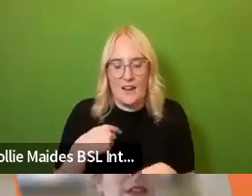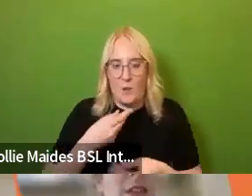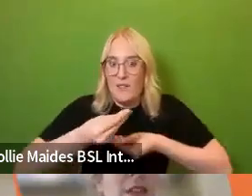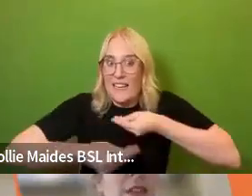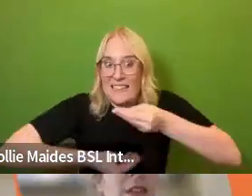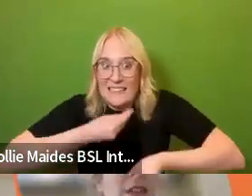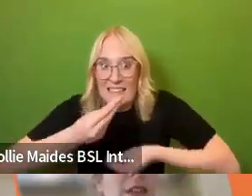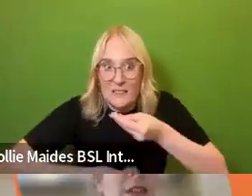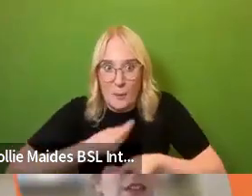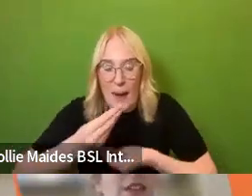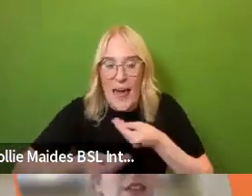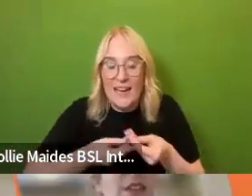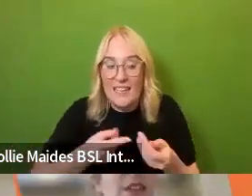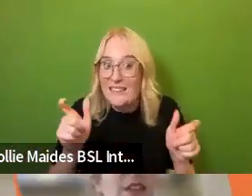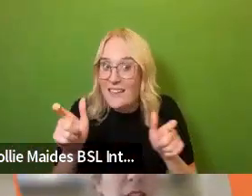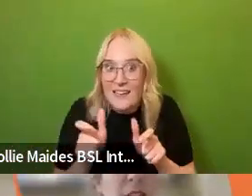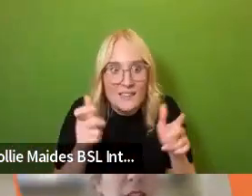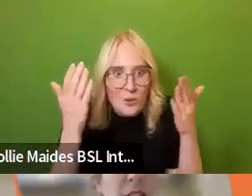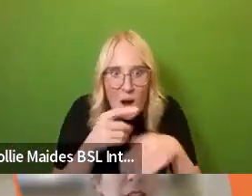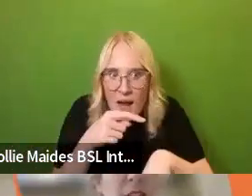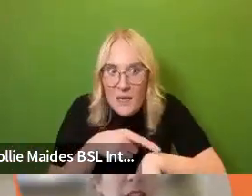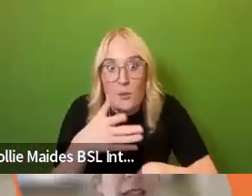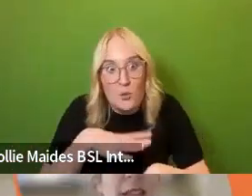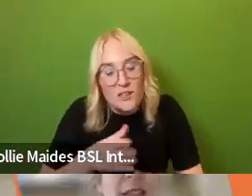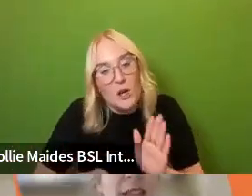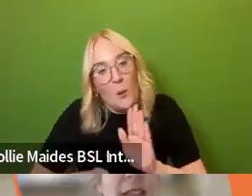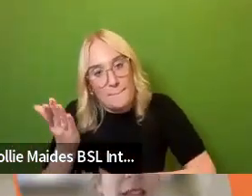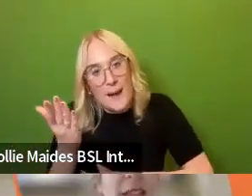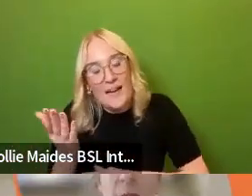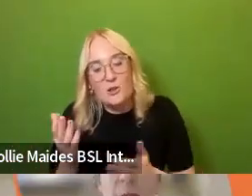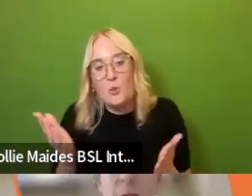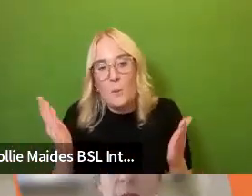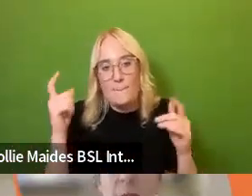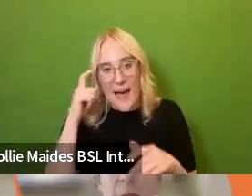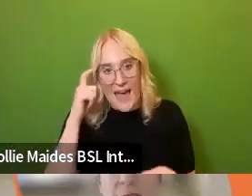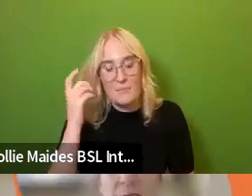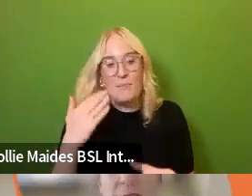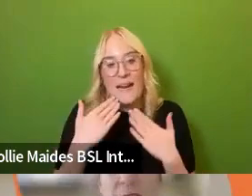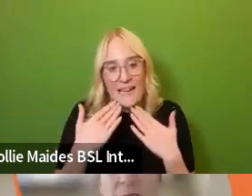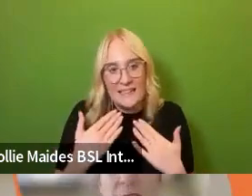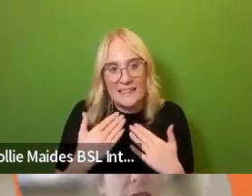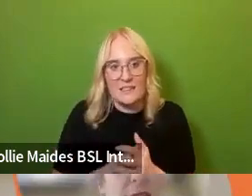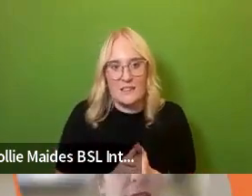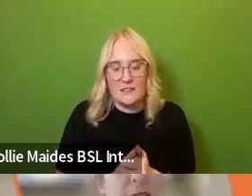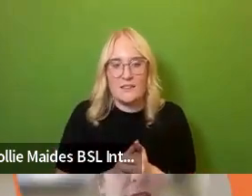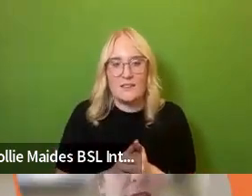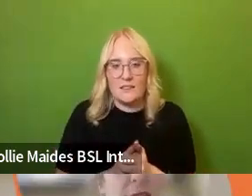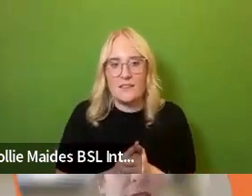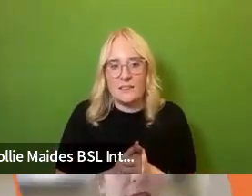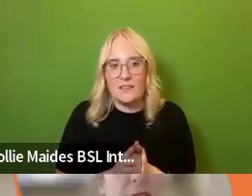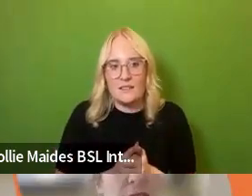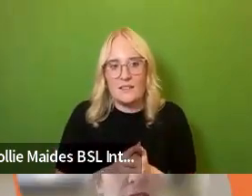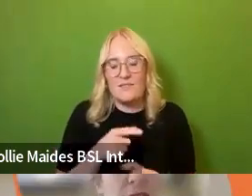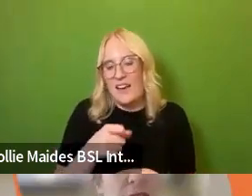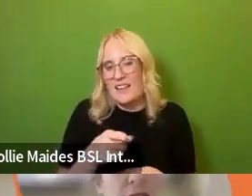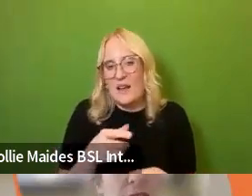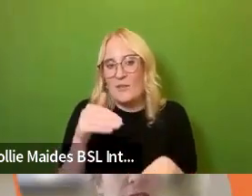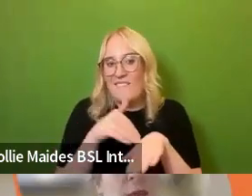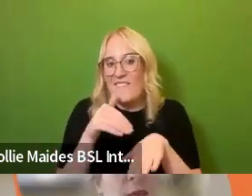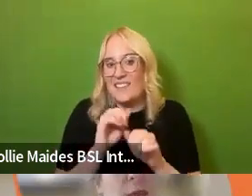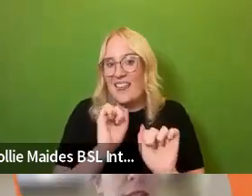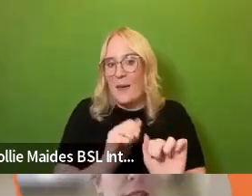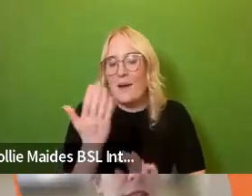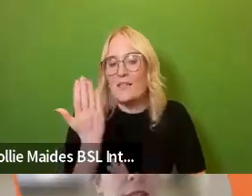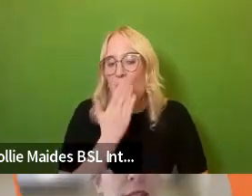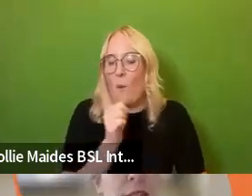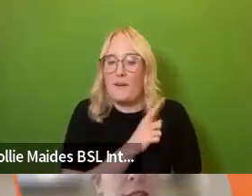explain, it's still night time, it's time to go back into bed. And we found that was impacting their everyday life at school because they were